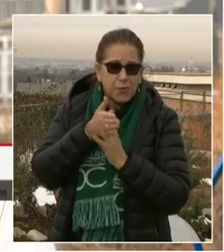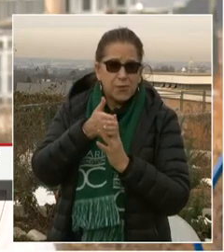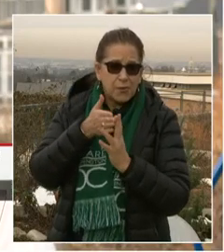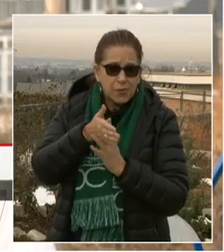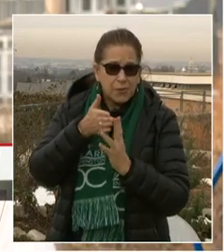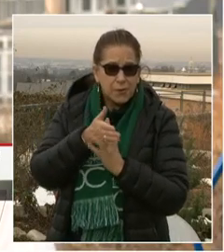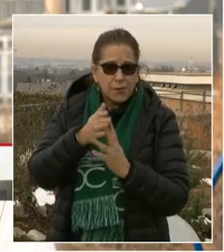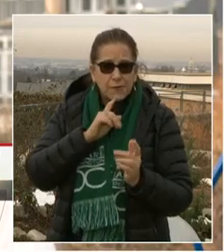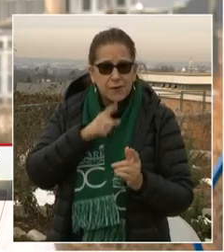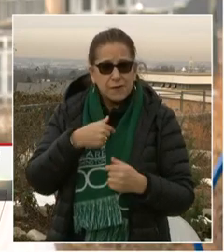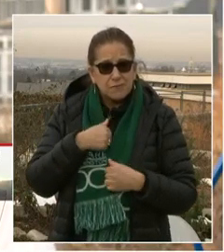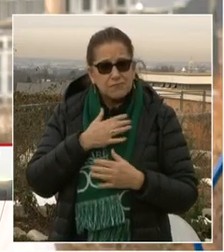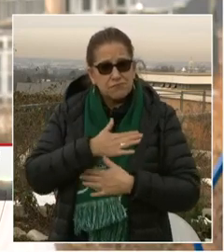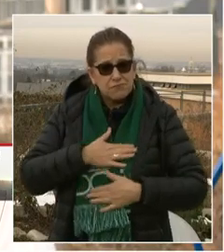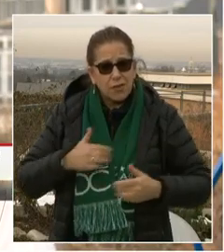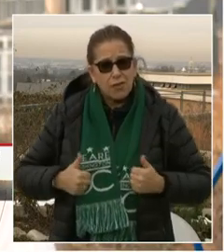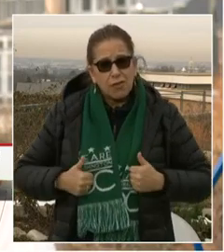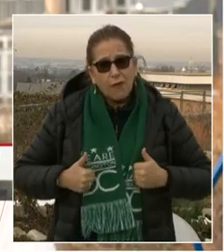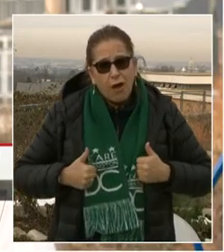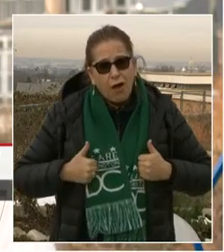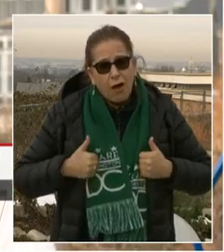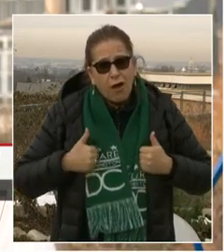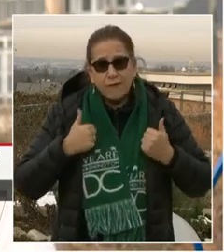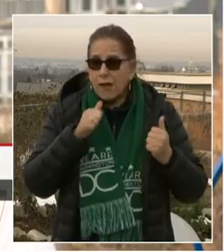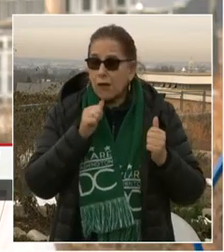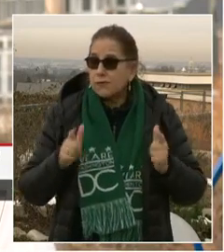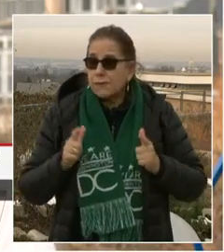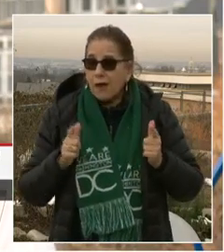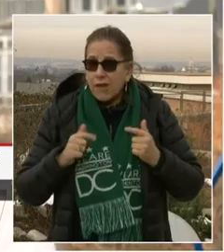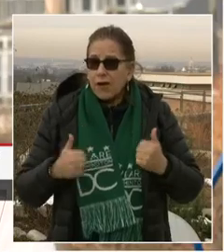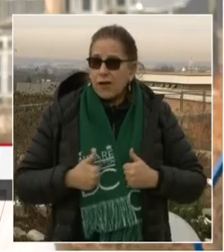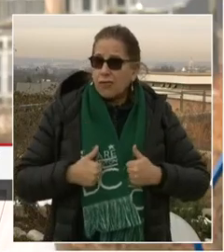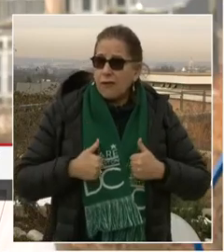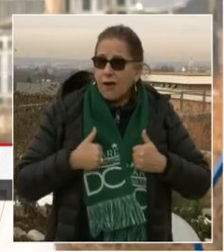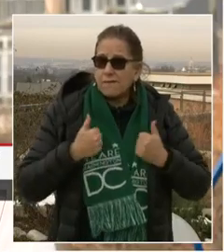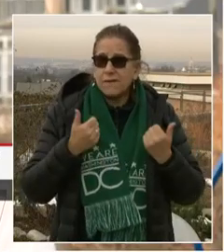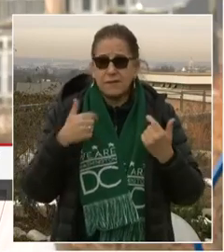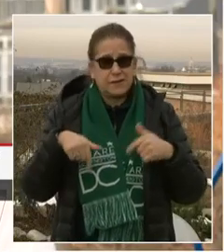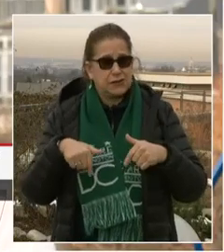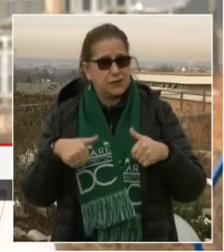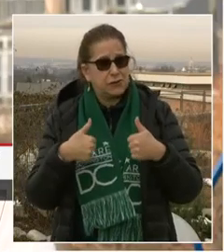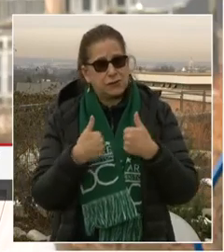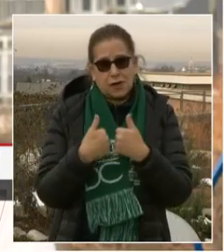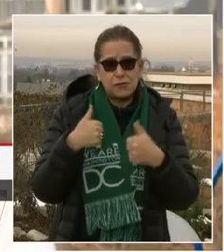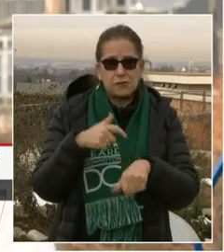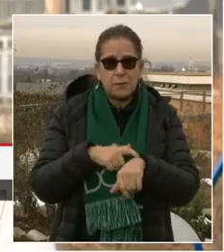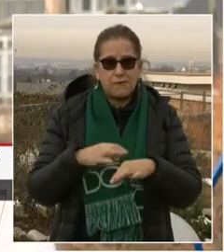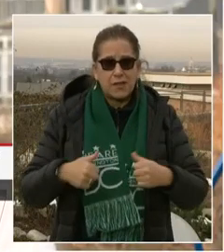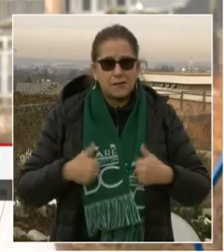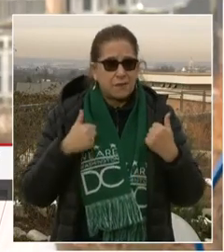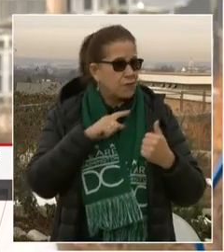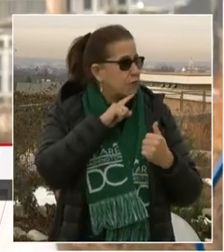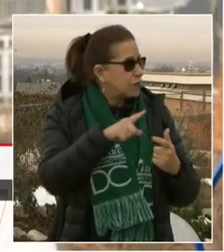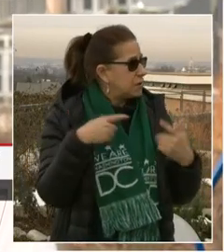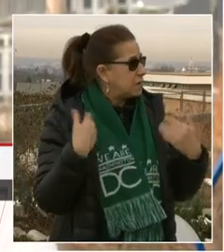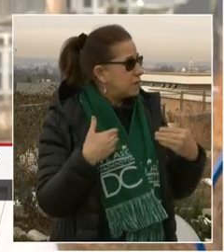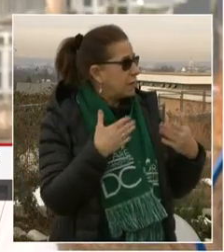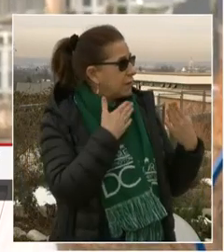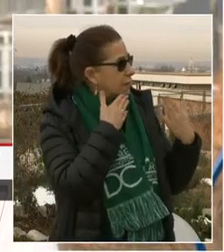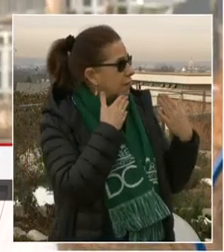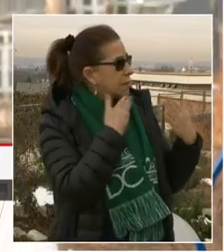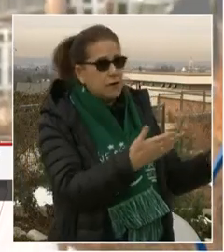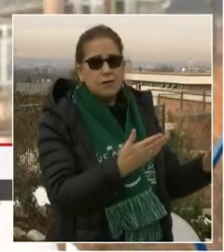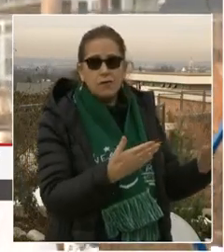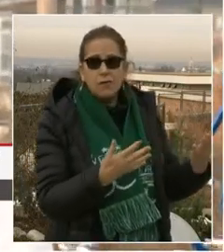lifetime. Thank you. It brings me so much joy to my